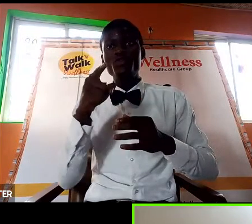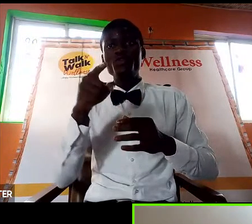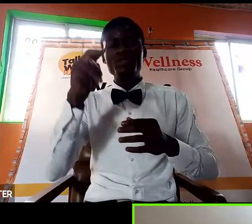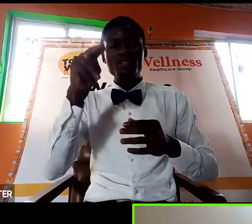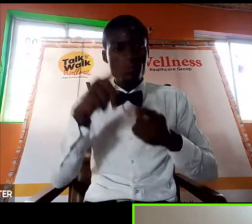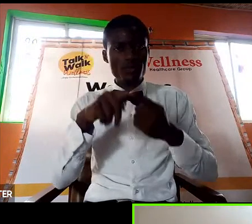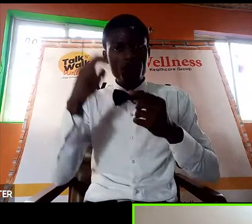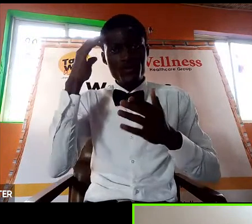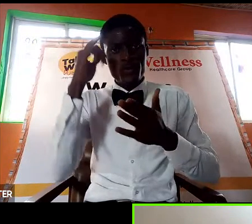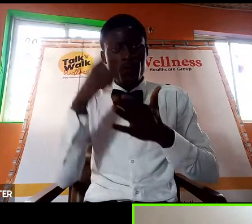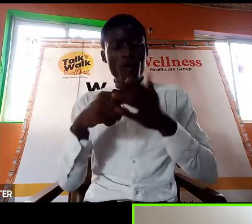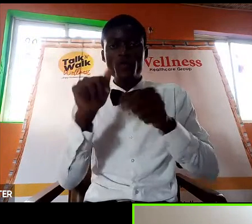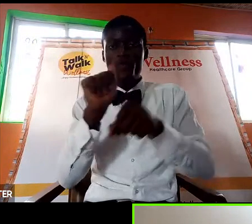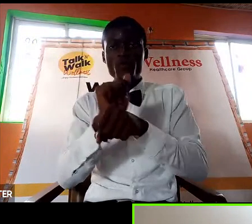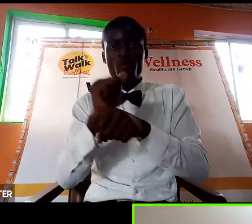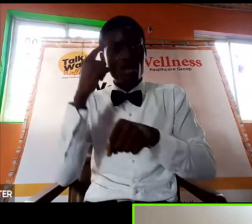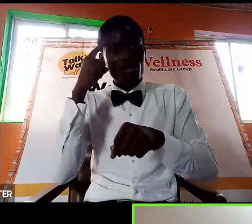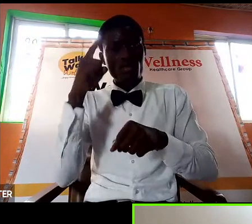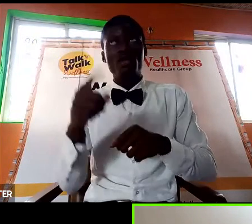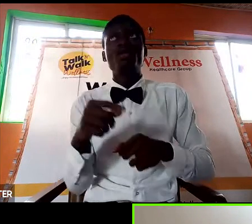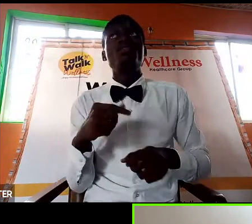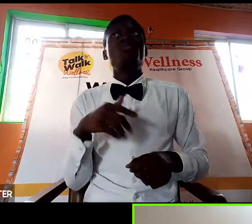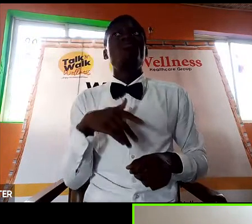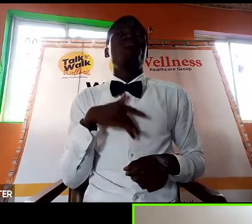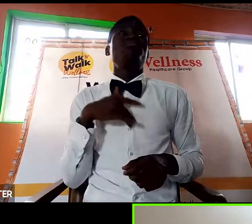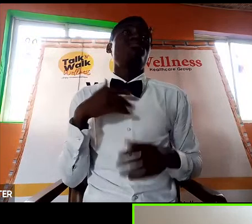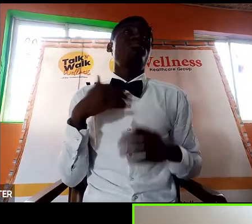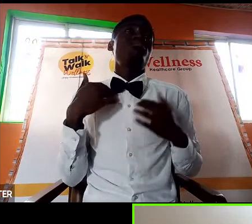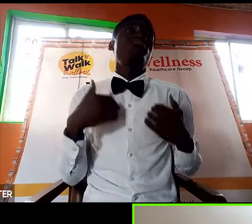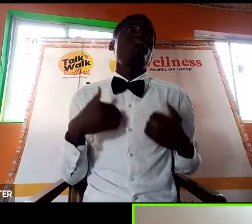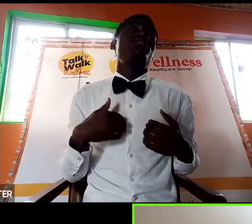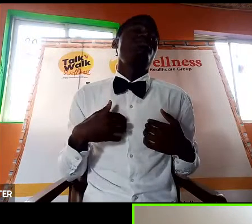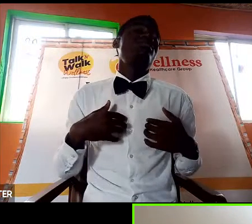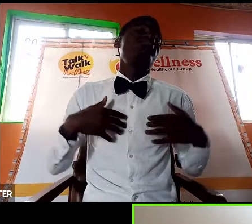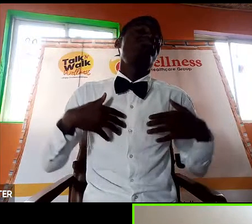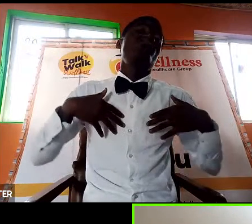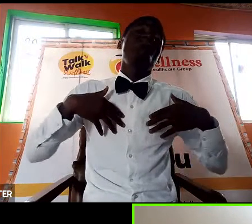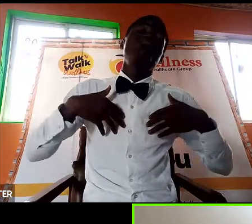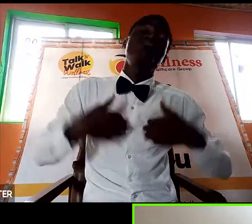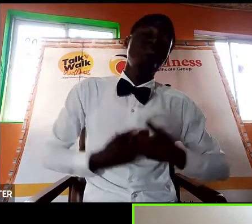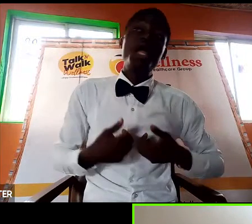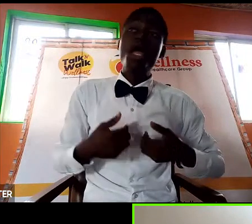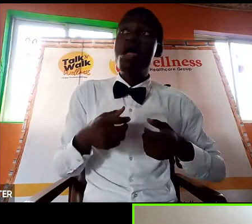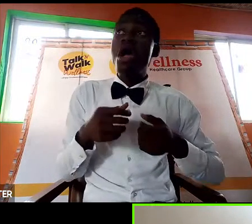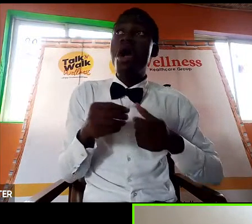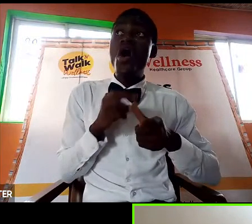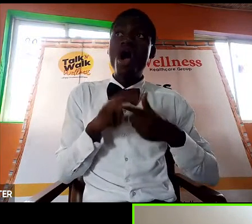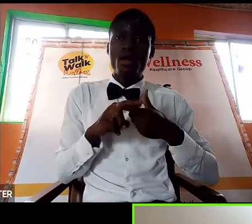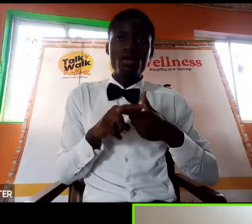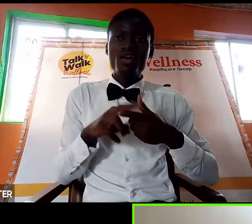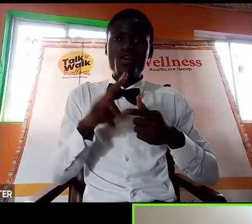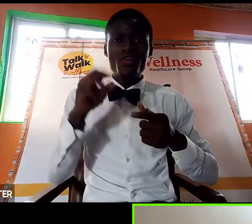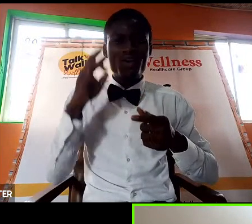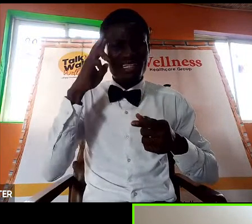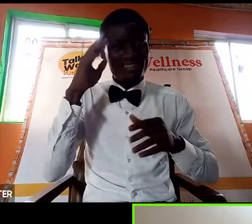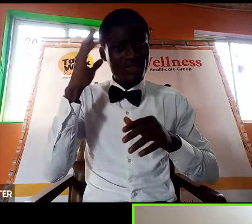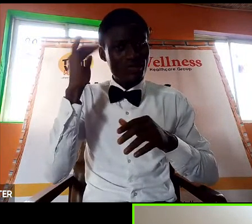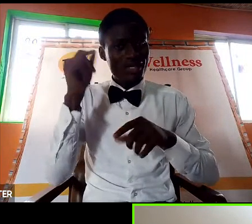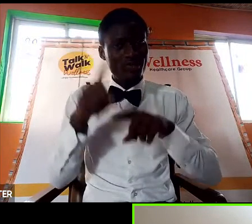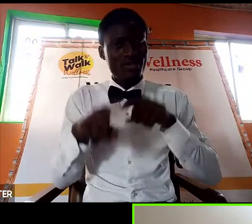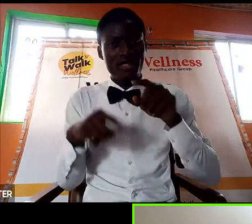know, I'm so tired. I just feel like being fucked. Like, there's no reason why you cannot say that. You